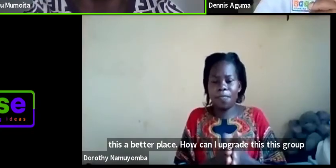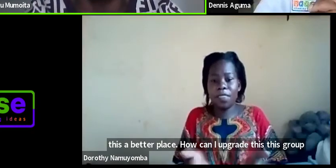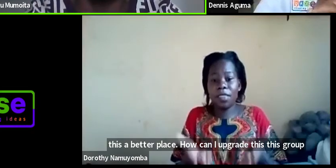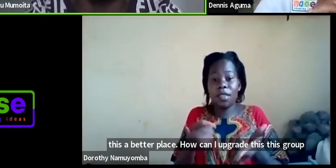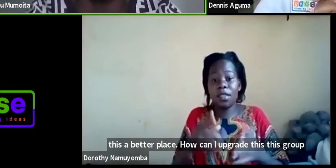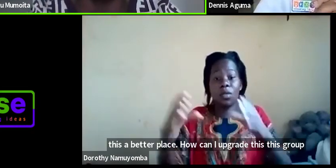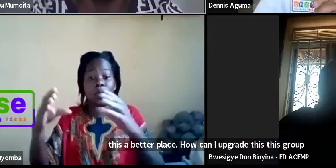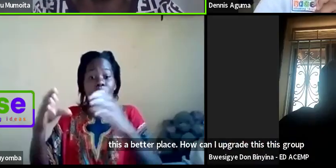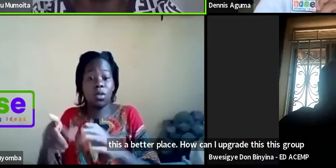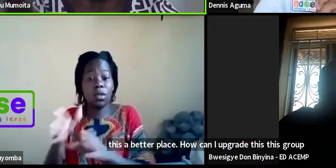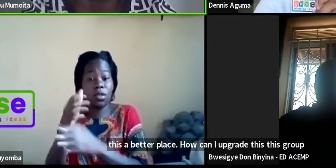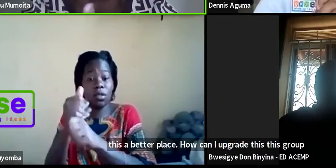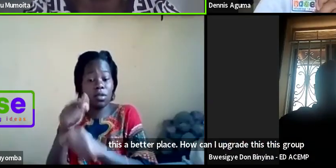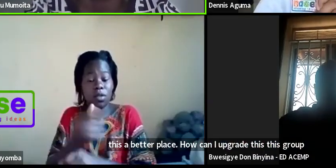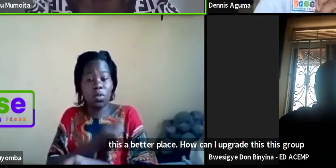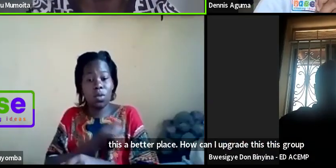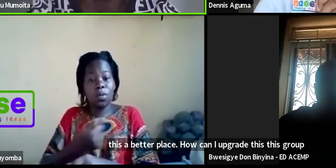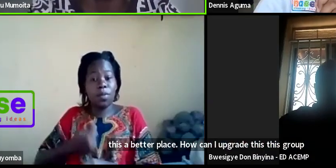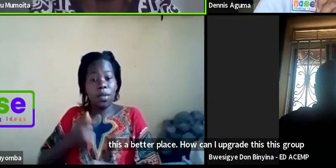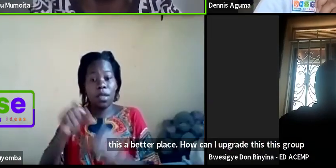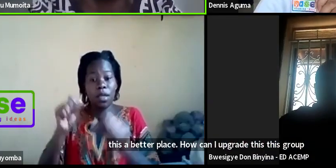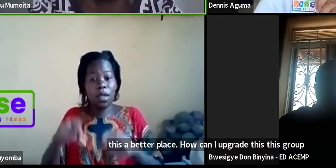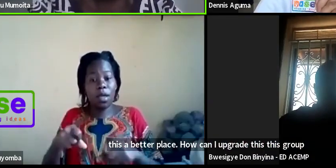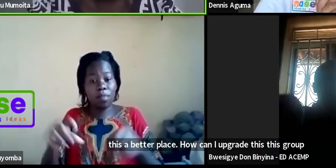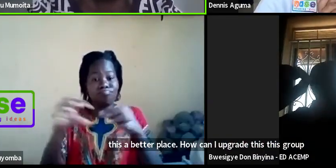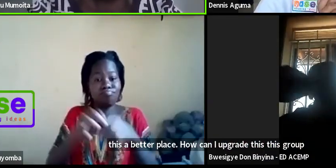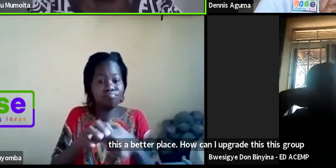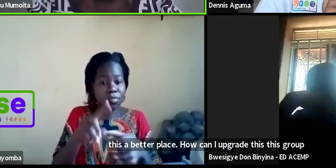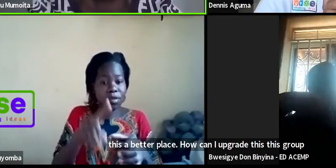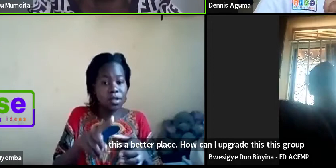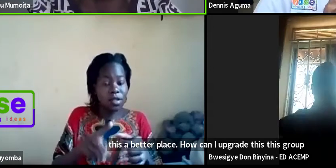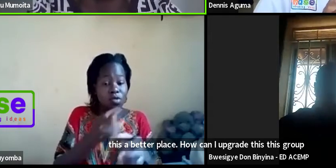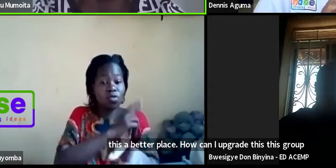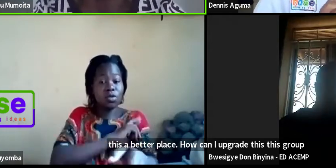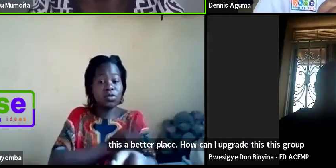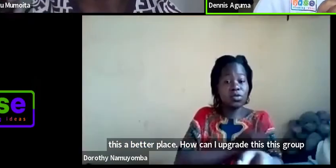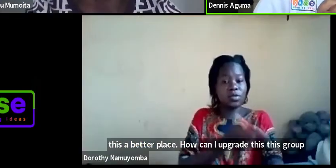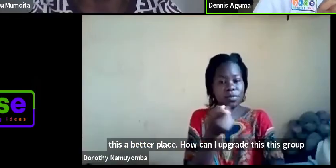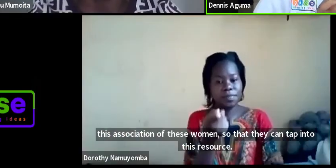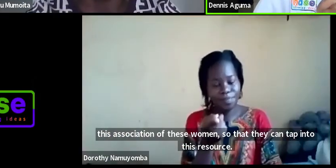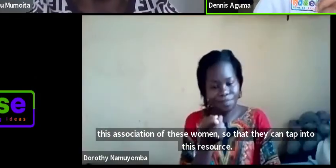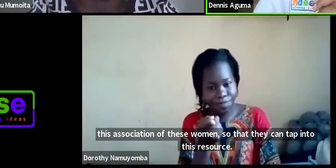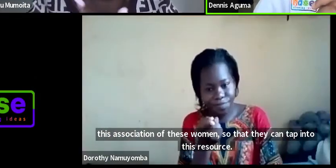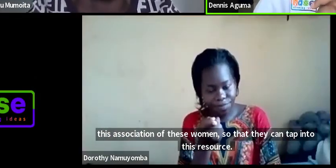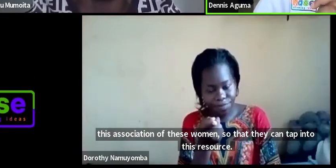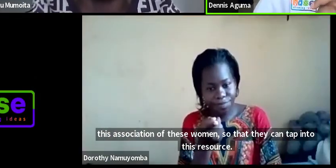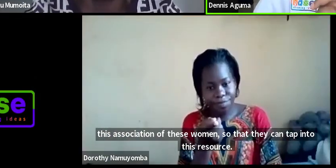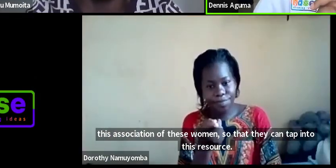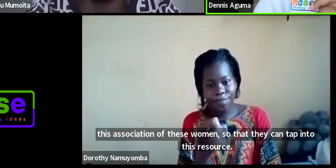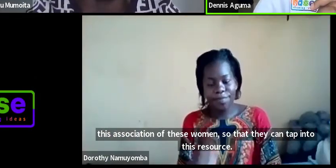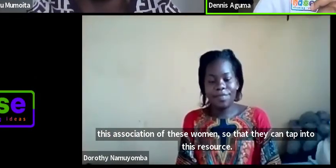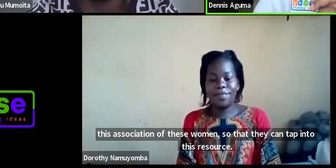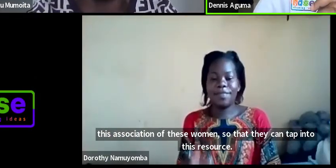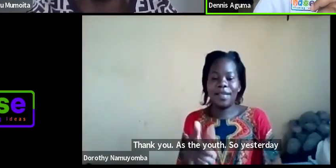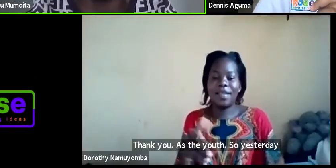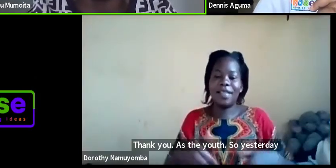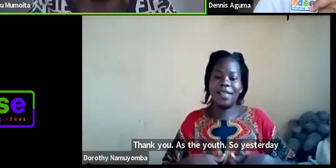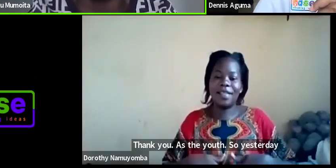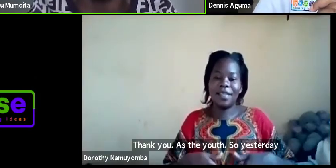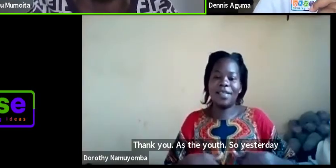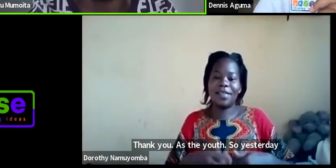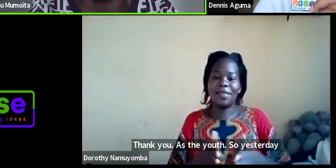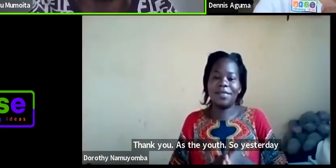association of these women so that I can tap into this resource? Thank you. As the youth. So it's really, there is